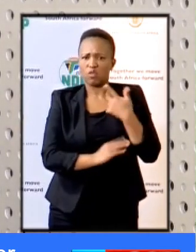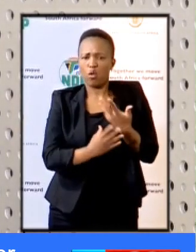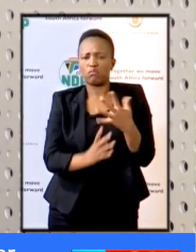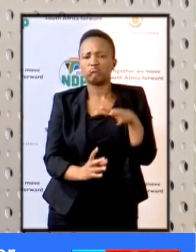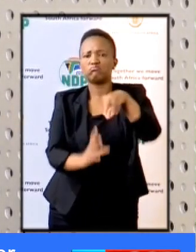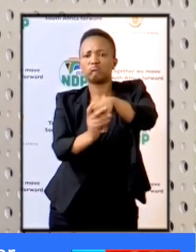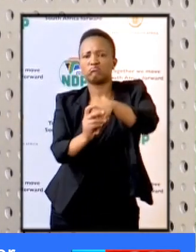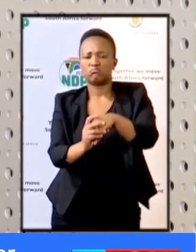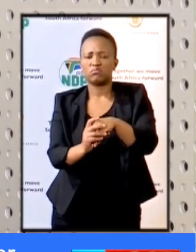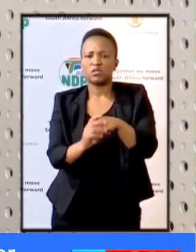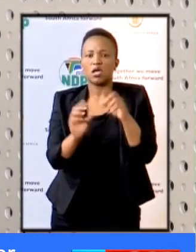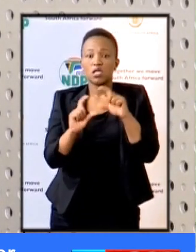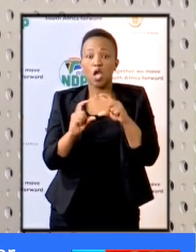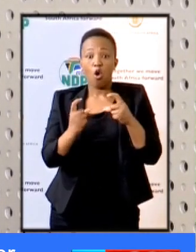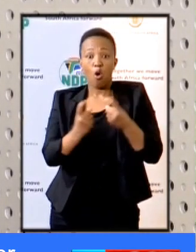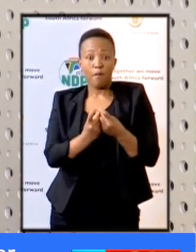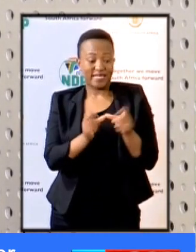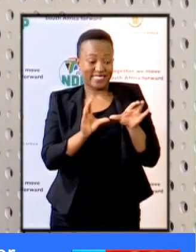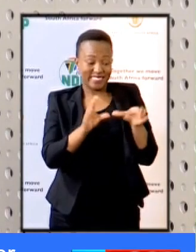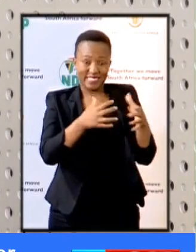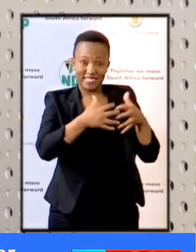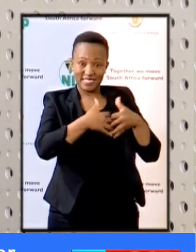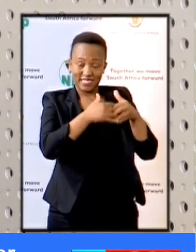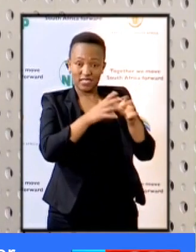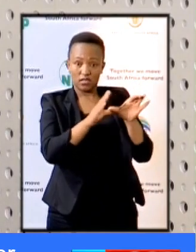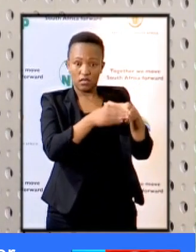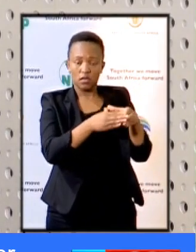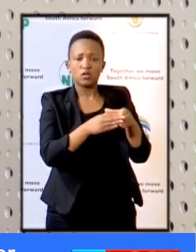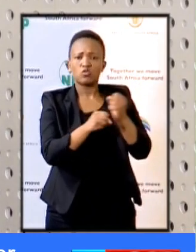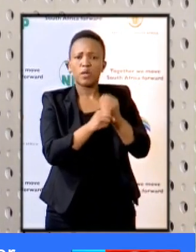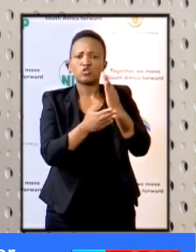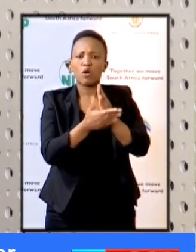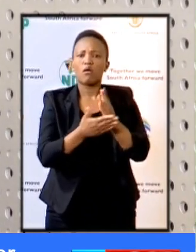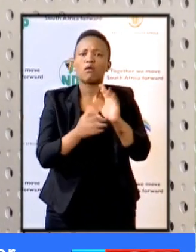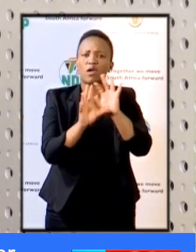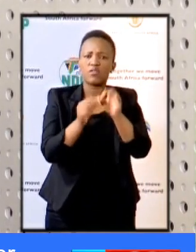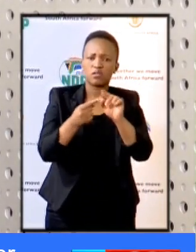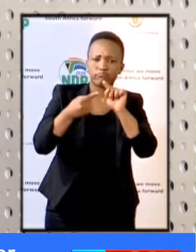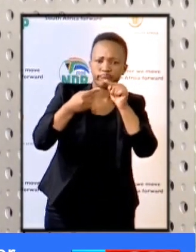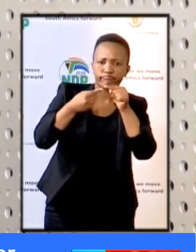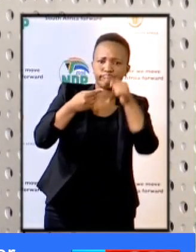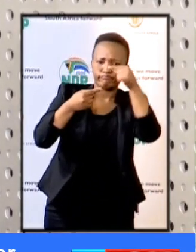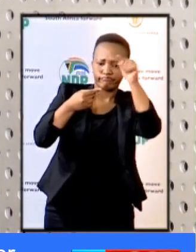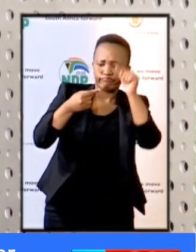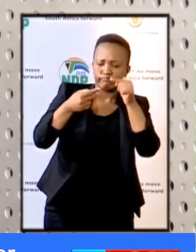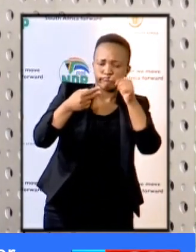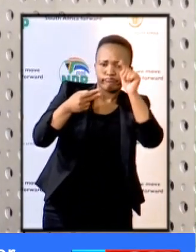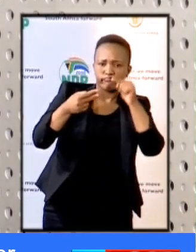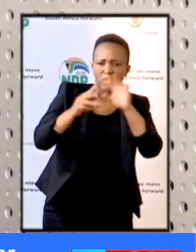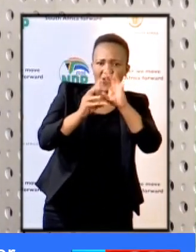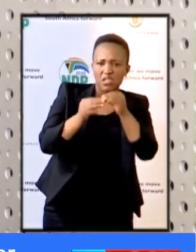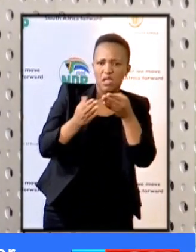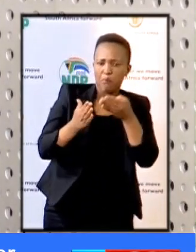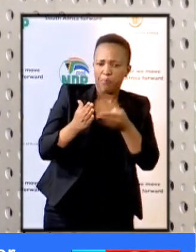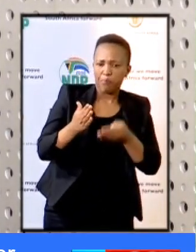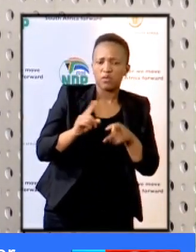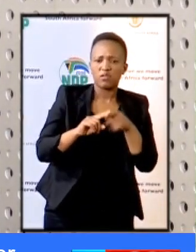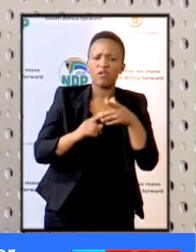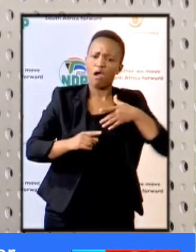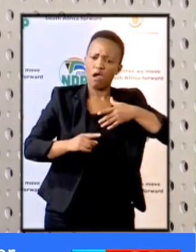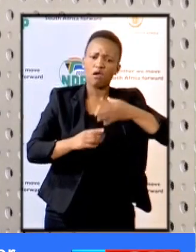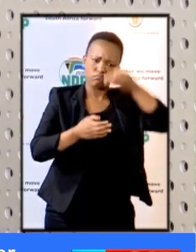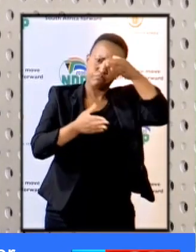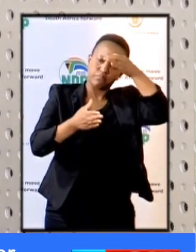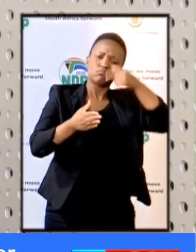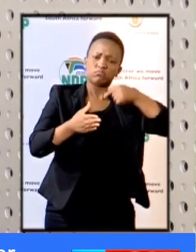committee that is going to ensure that we tick all the boxes. So they've also offered the resources and the expertise to make